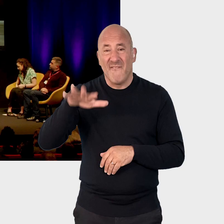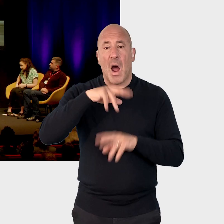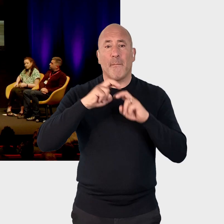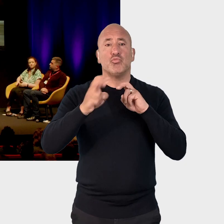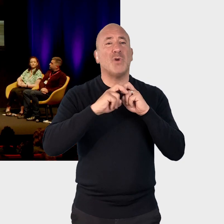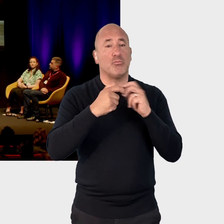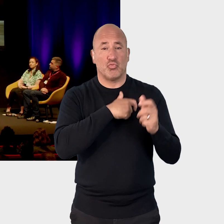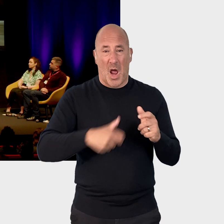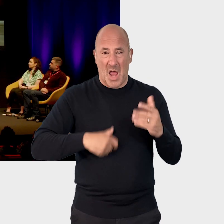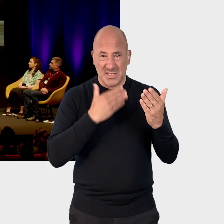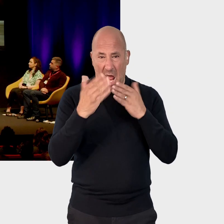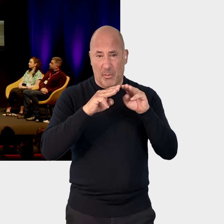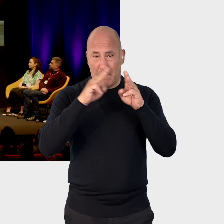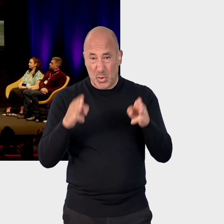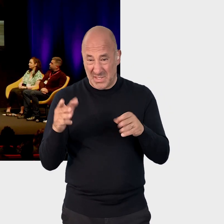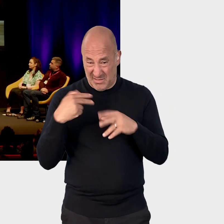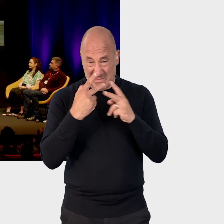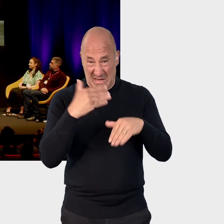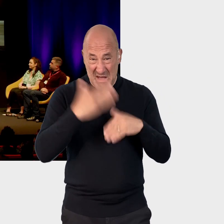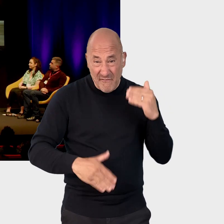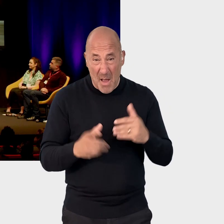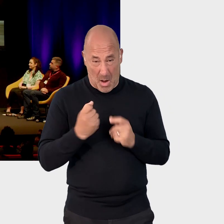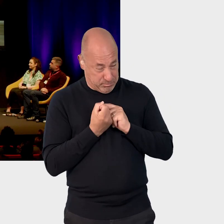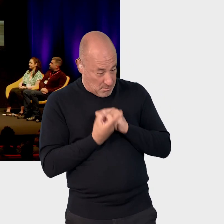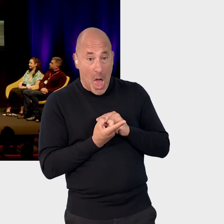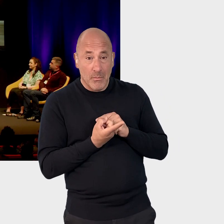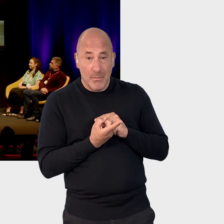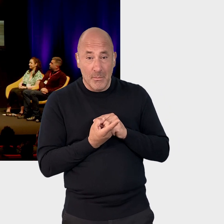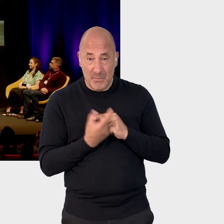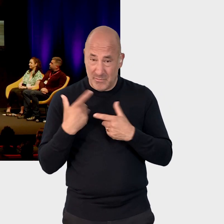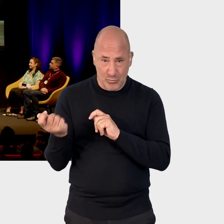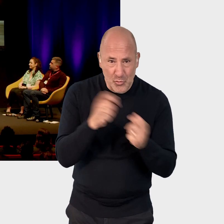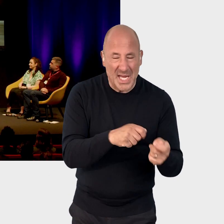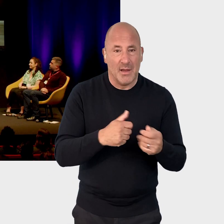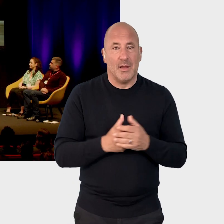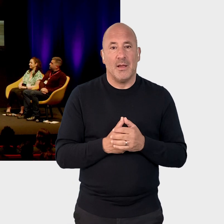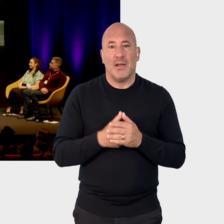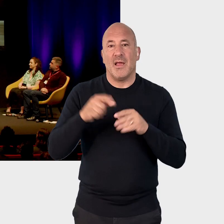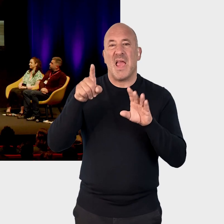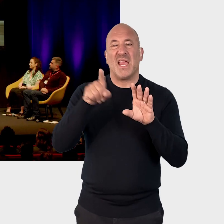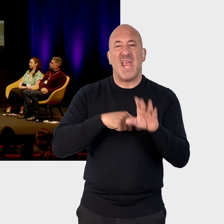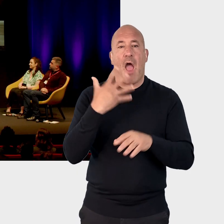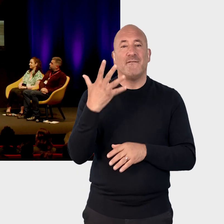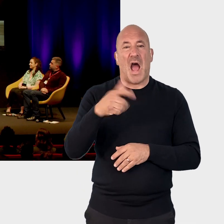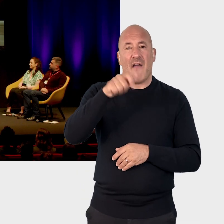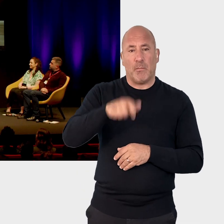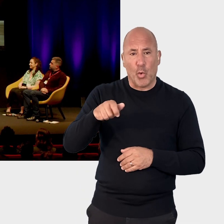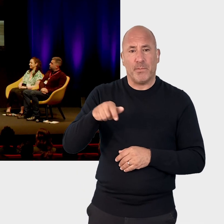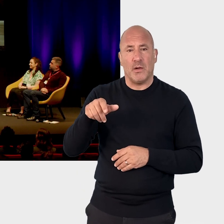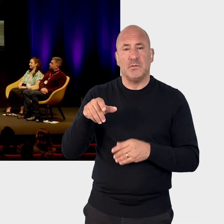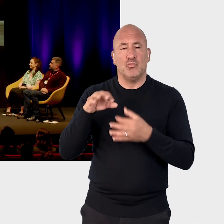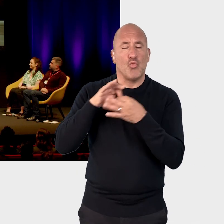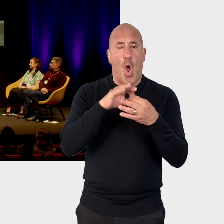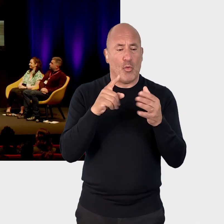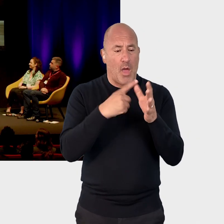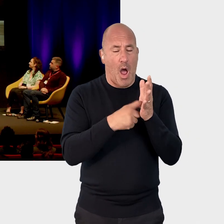teachers, take-one picture workshops for pupils, family trips to Doncaster Gallery and Museum that they'd never visited despite it being on their